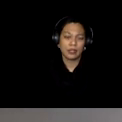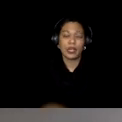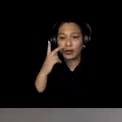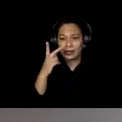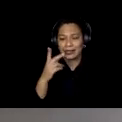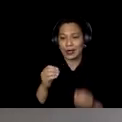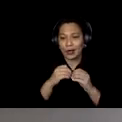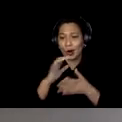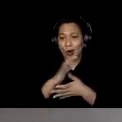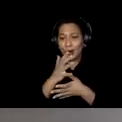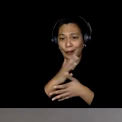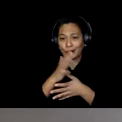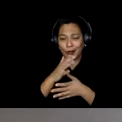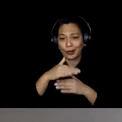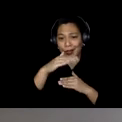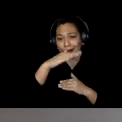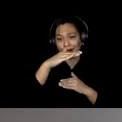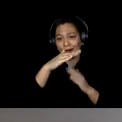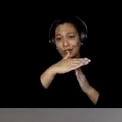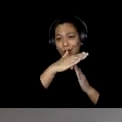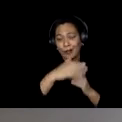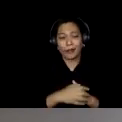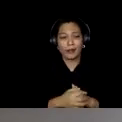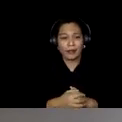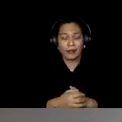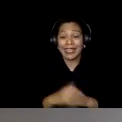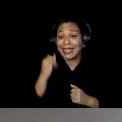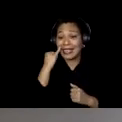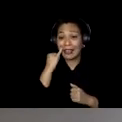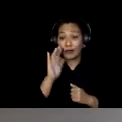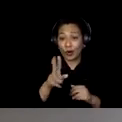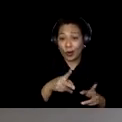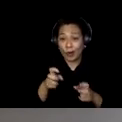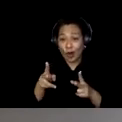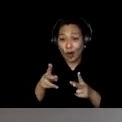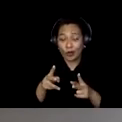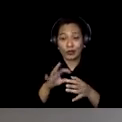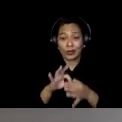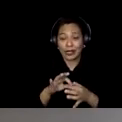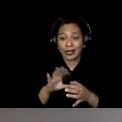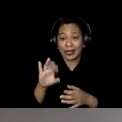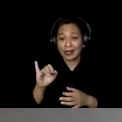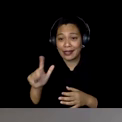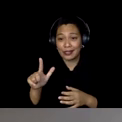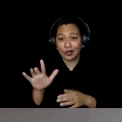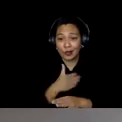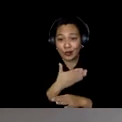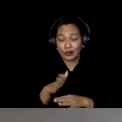So Beethoven is very popular. So maybe think about if you're doing a post on classical music, maybe think about using